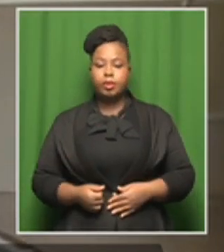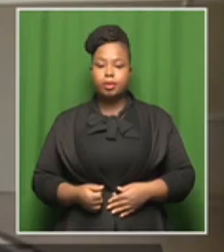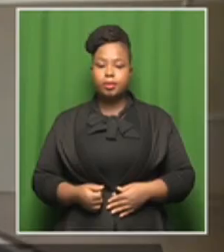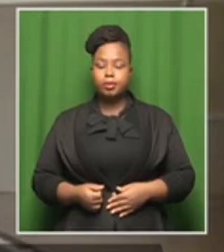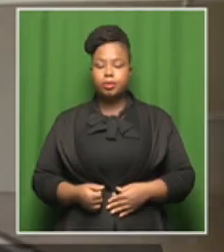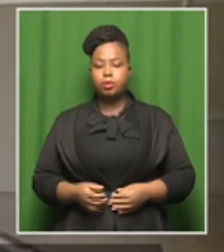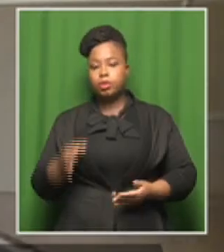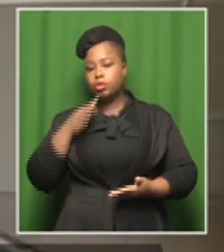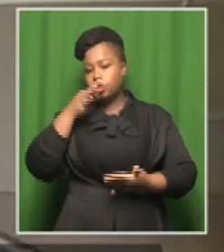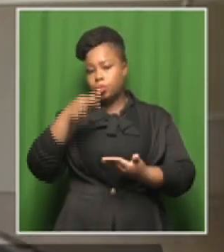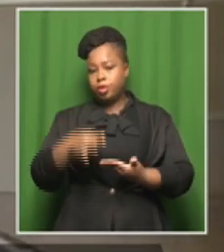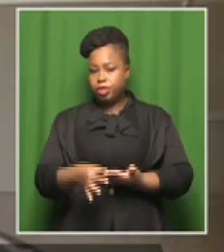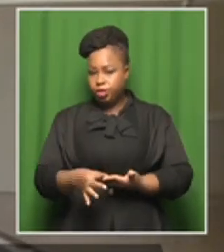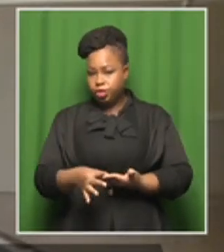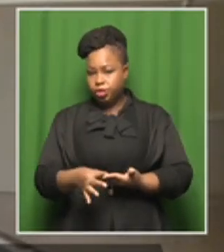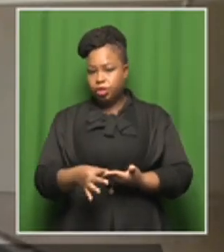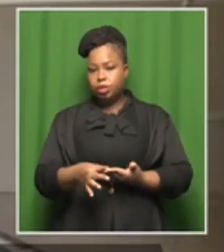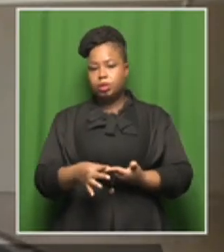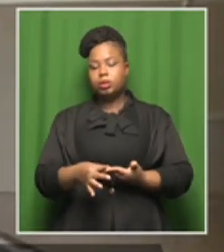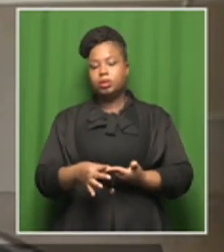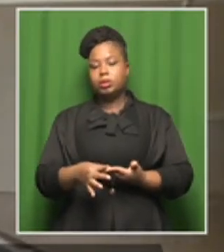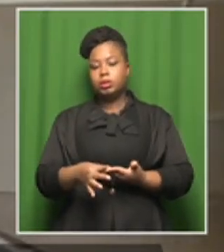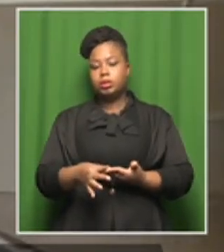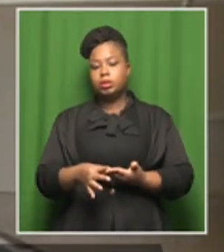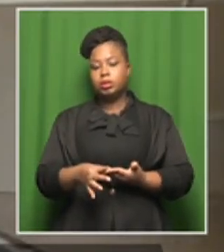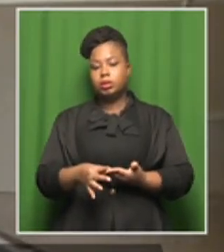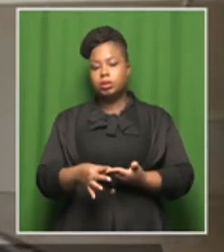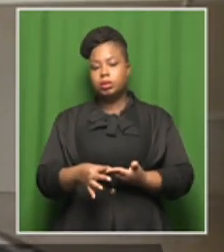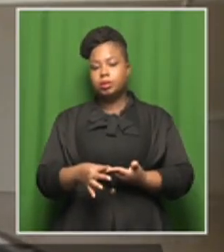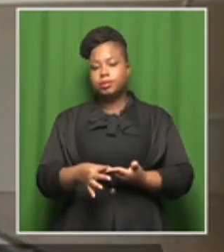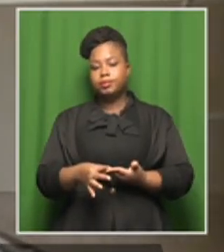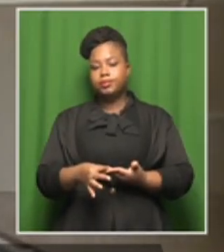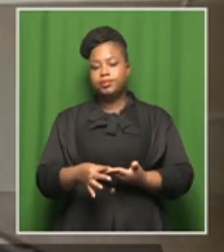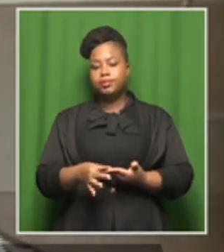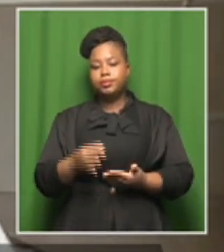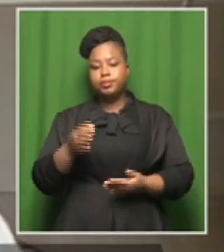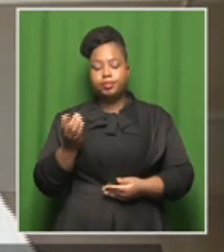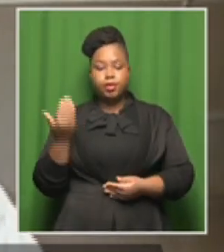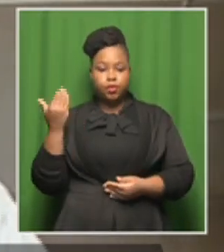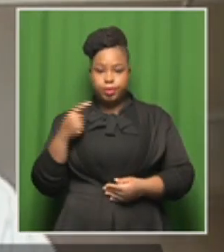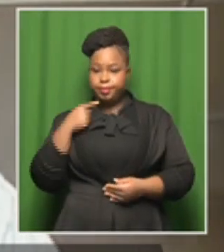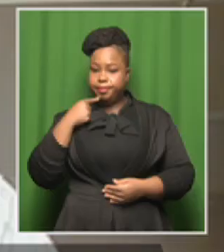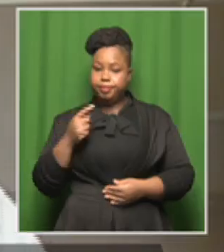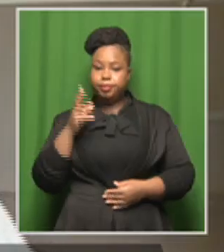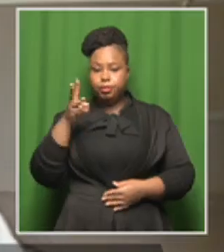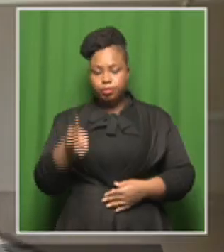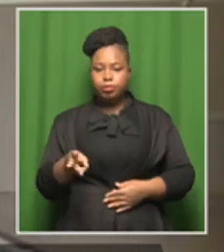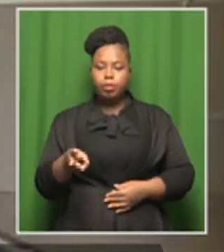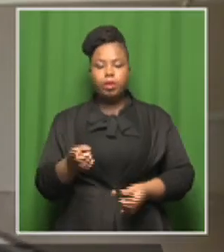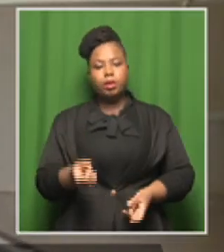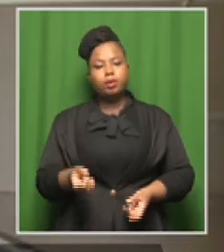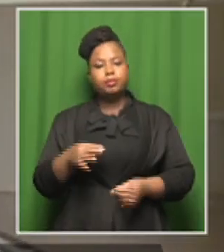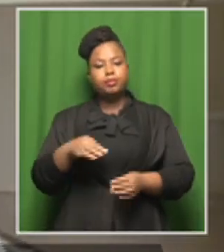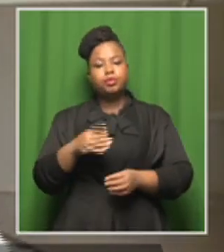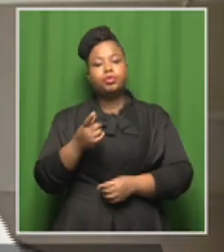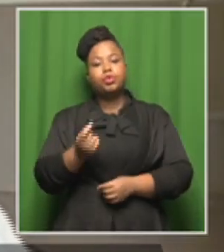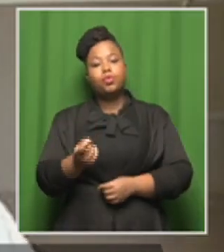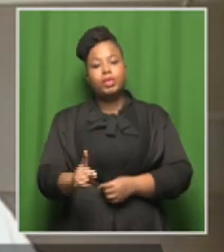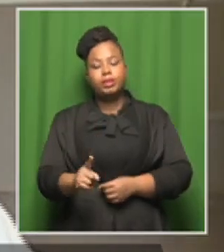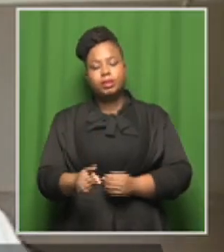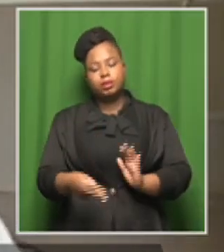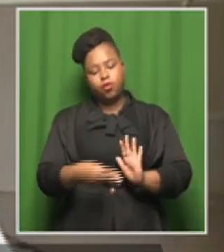the recommendations or in the proposal that they had proposed to include warning labels as part of the